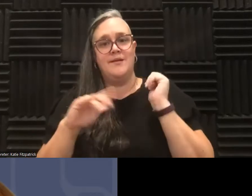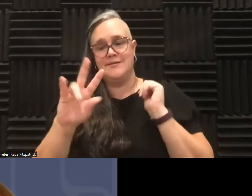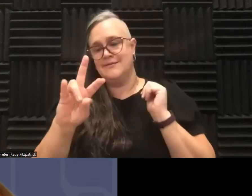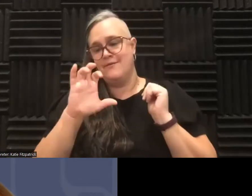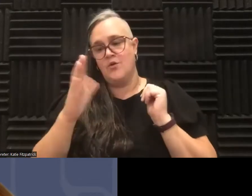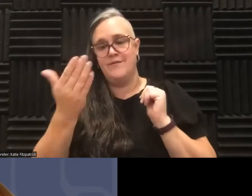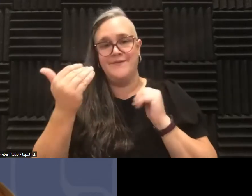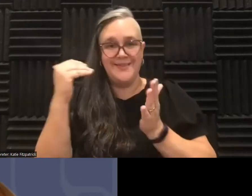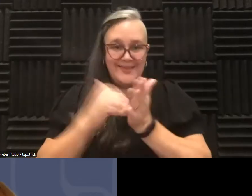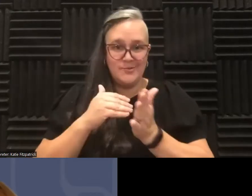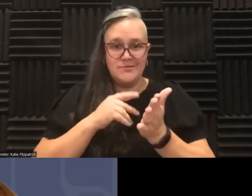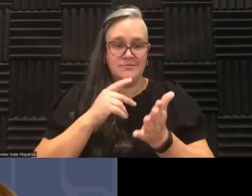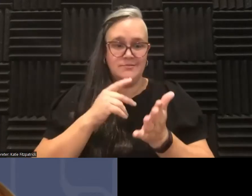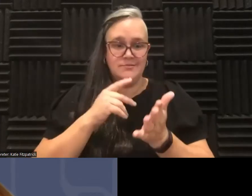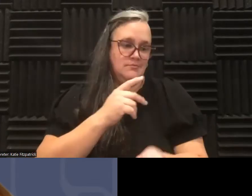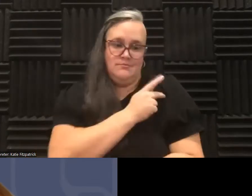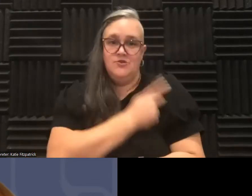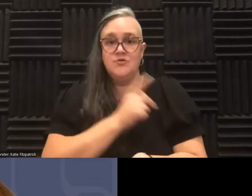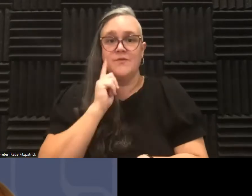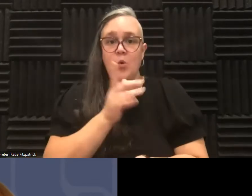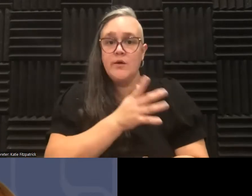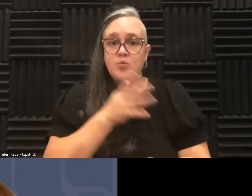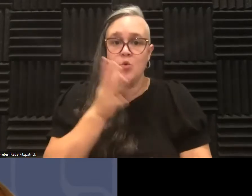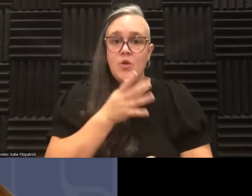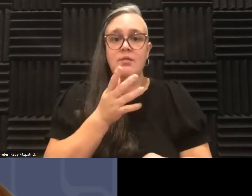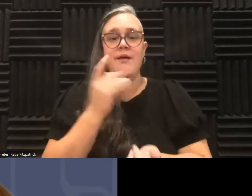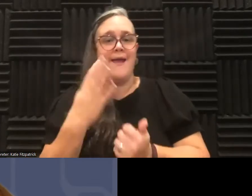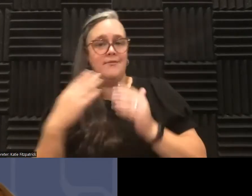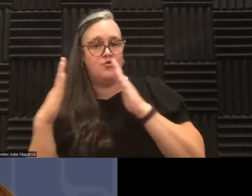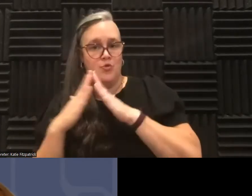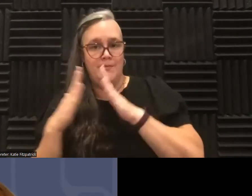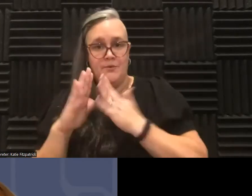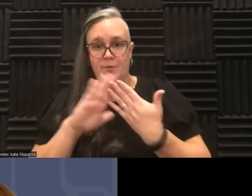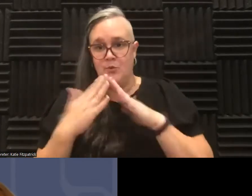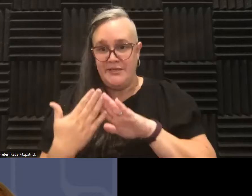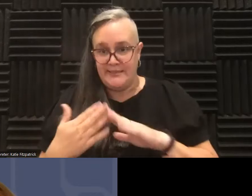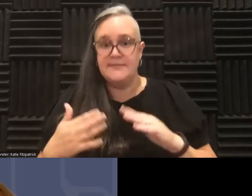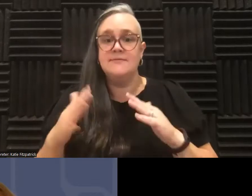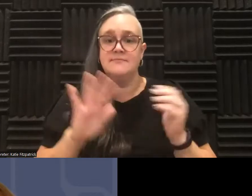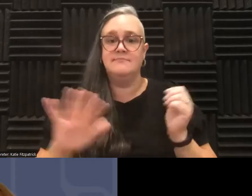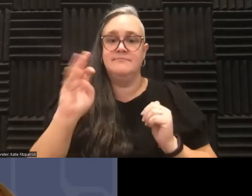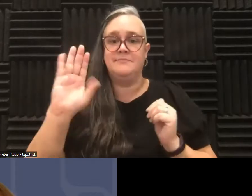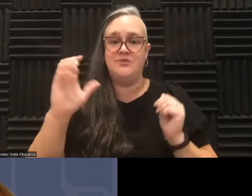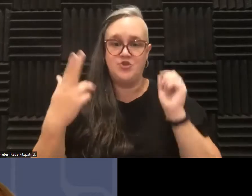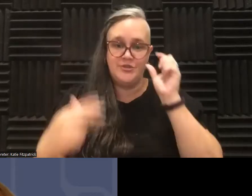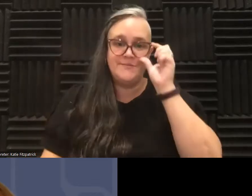715,000 patients in rural and urban communities across Michigan.